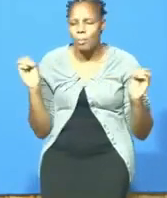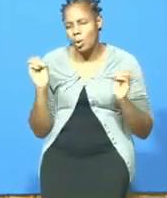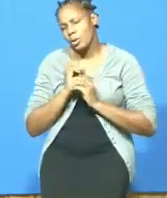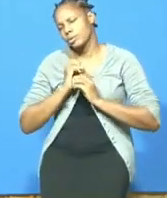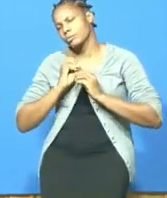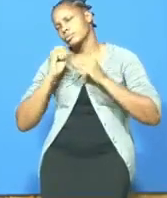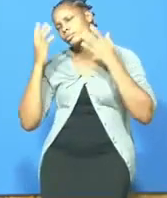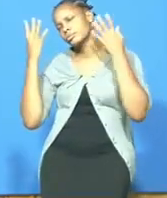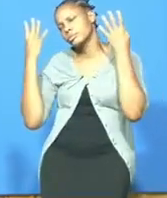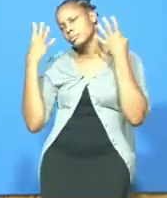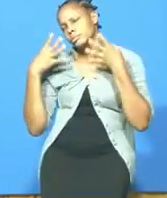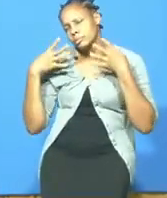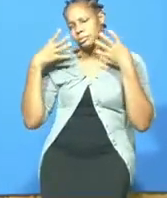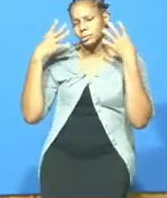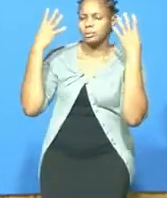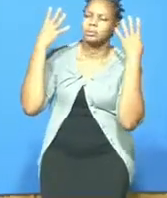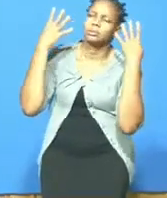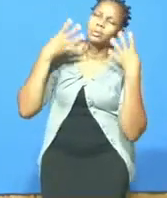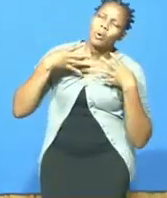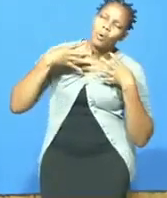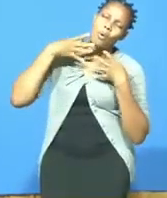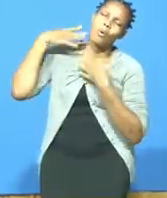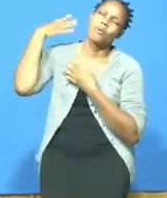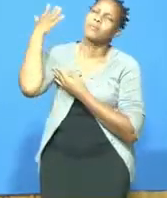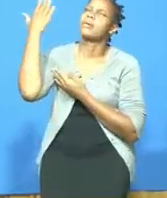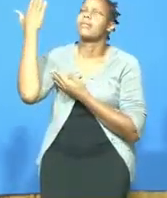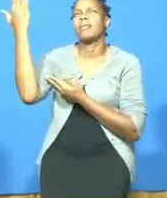Because Jesus wants to give you that